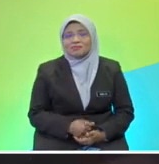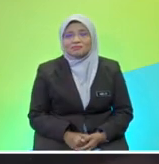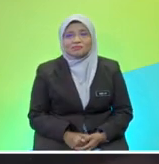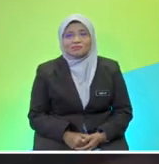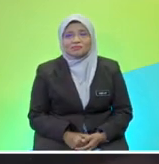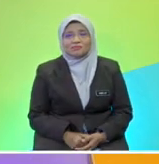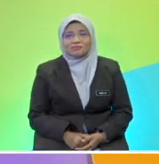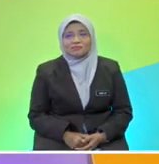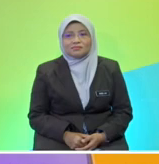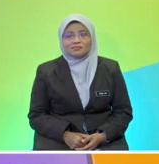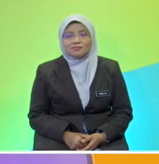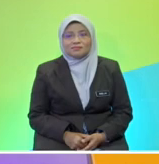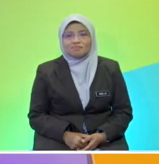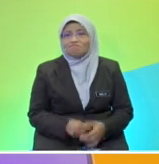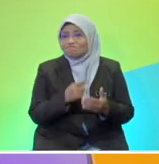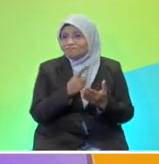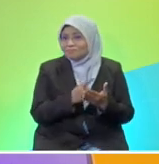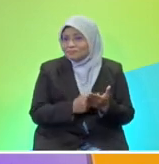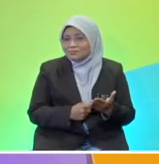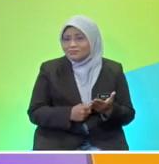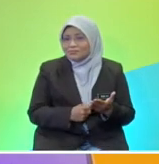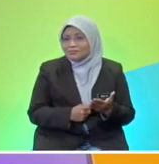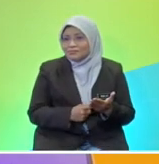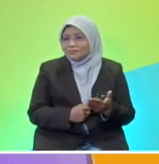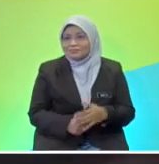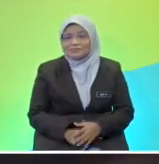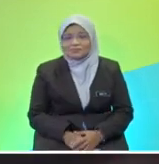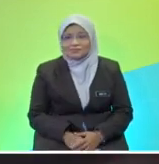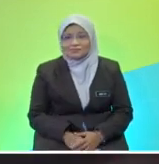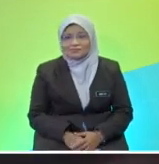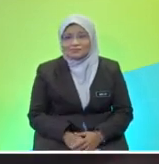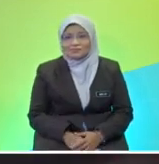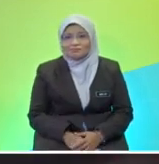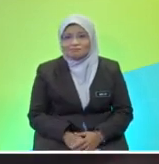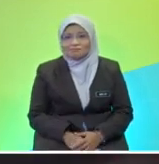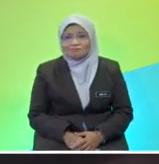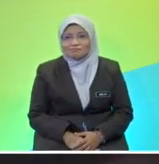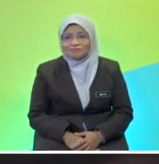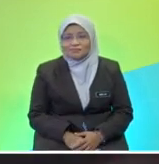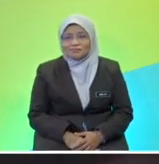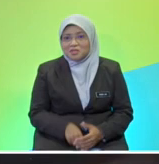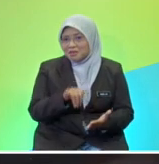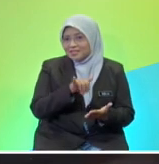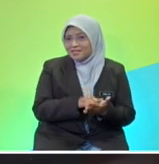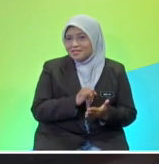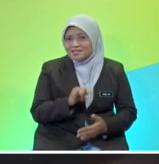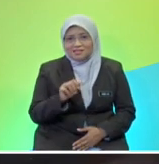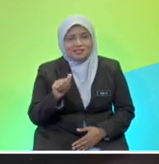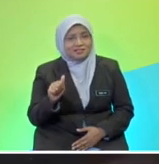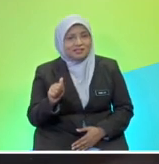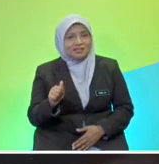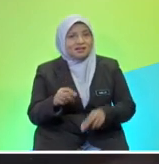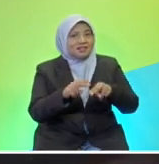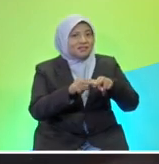Last one. You got it right. What is the last one? I know. I can see it there. Yeah. That is a train. Okay. How do you spell